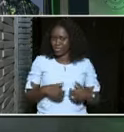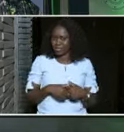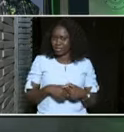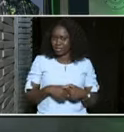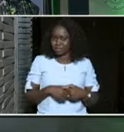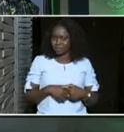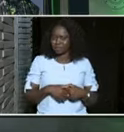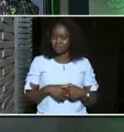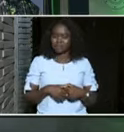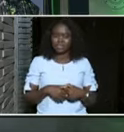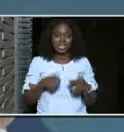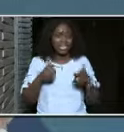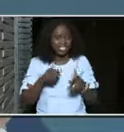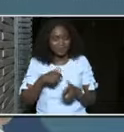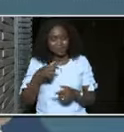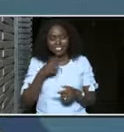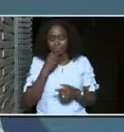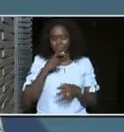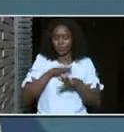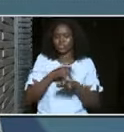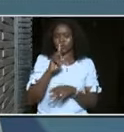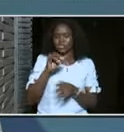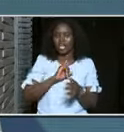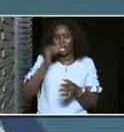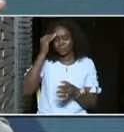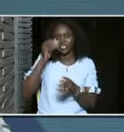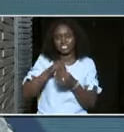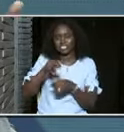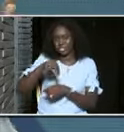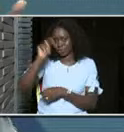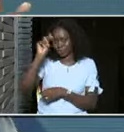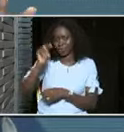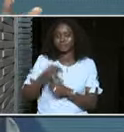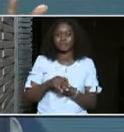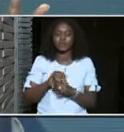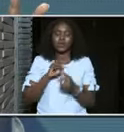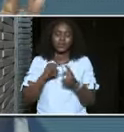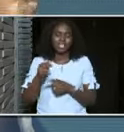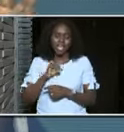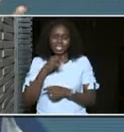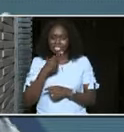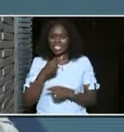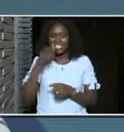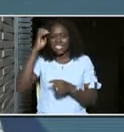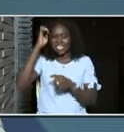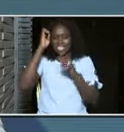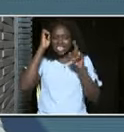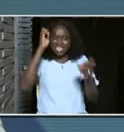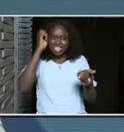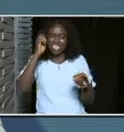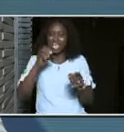let me speak on the one that I know. Yes, in the north. When I say he's a movement, he has followers